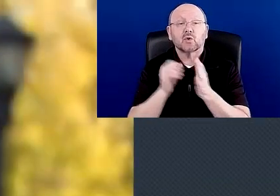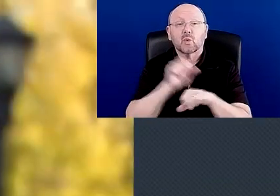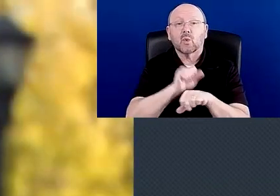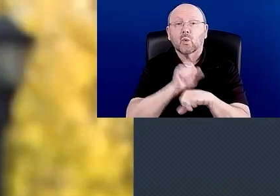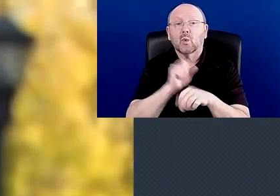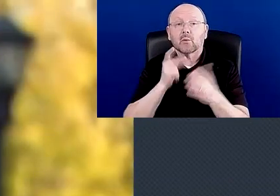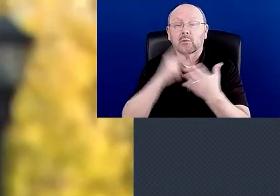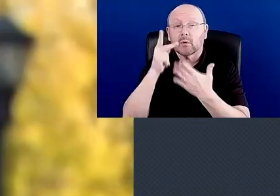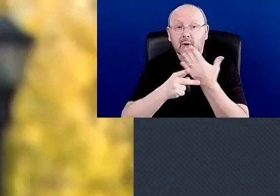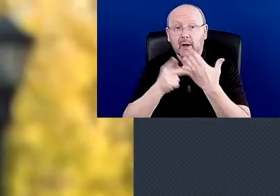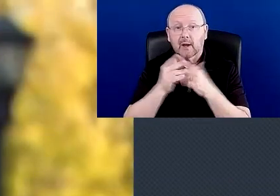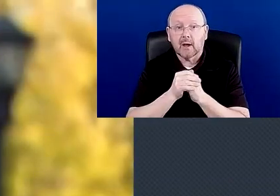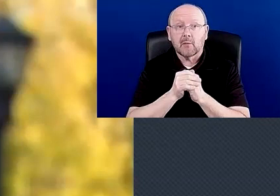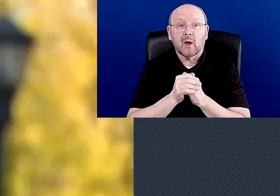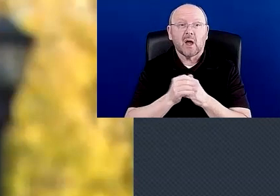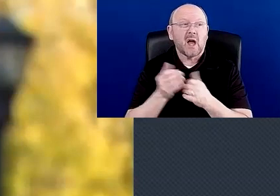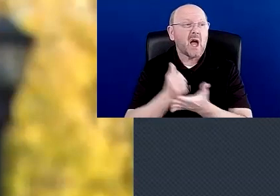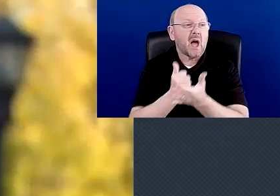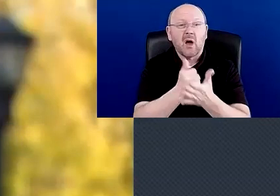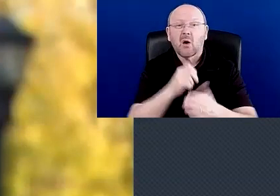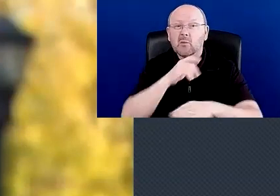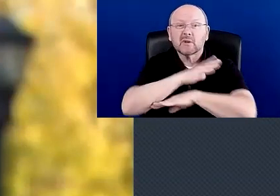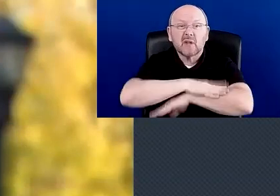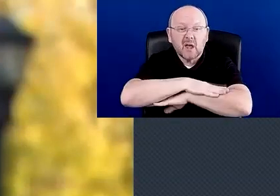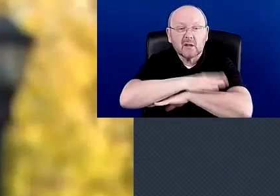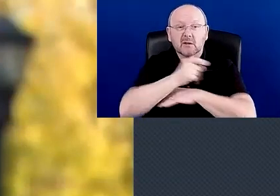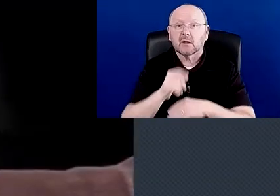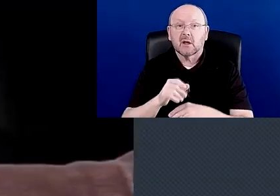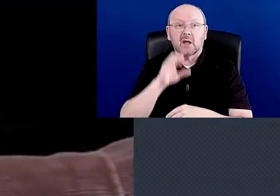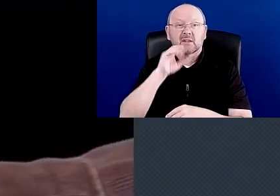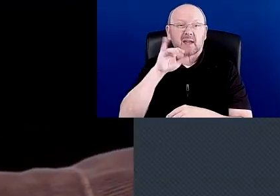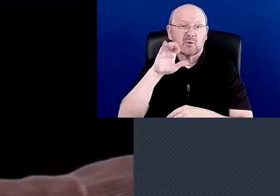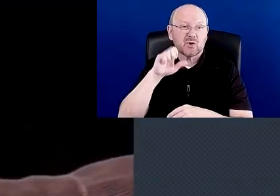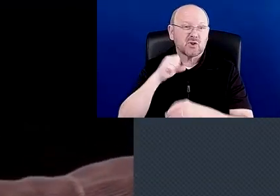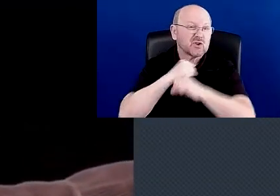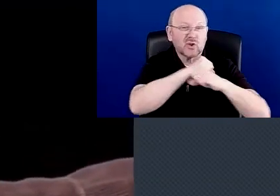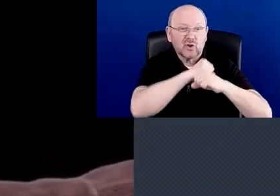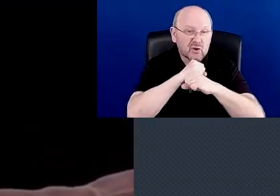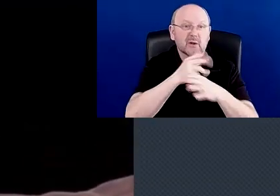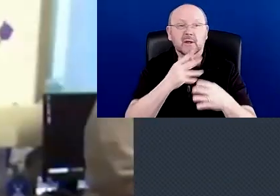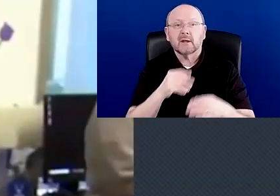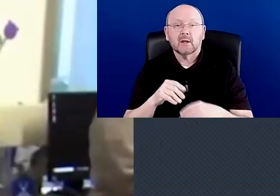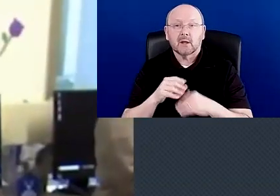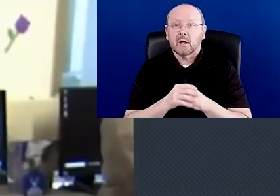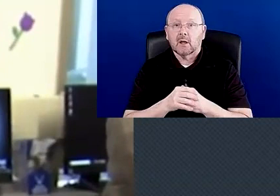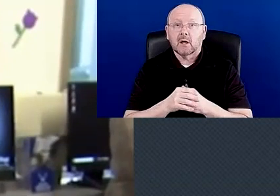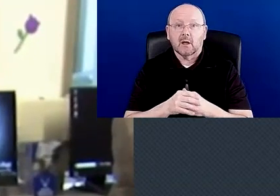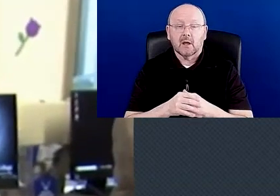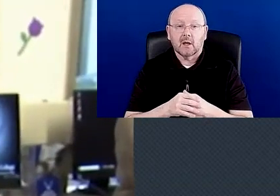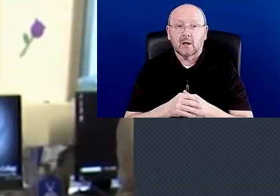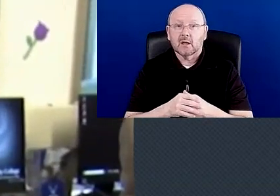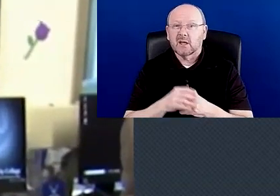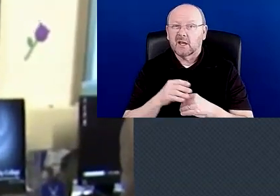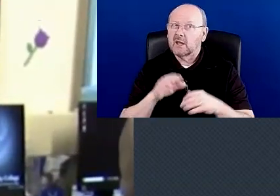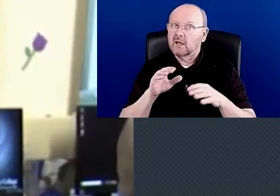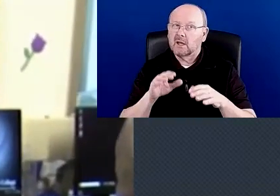do cybersecurity, I repair computers. But he's come a long way to get here. Marroquin says he struggled in